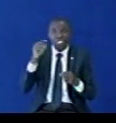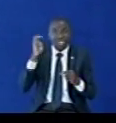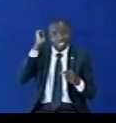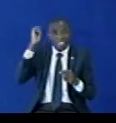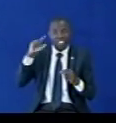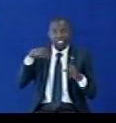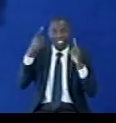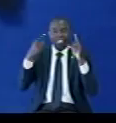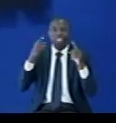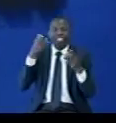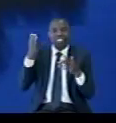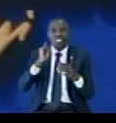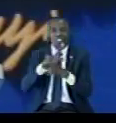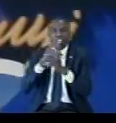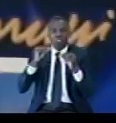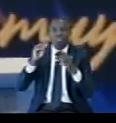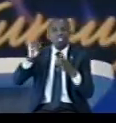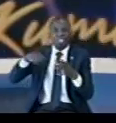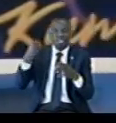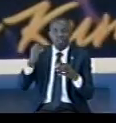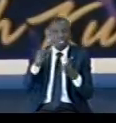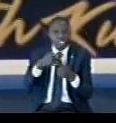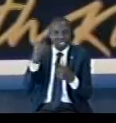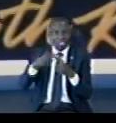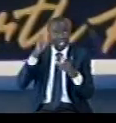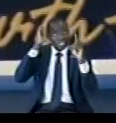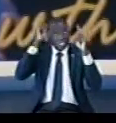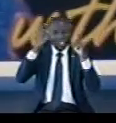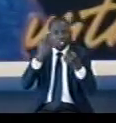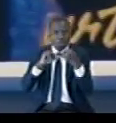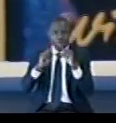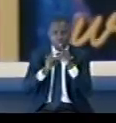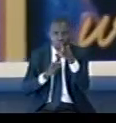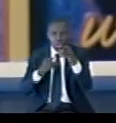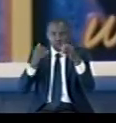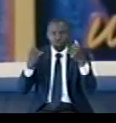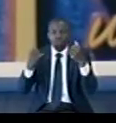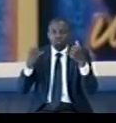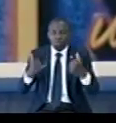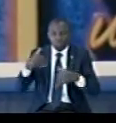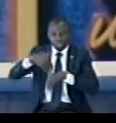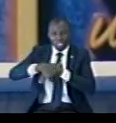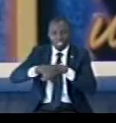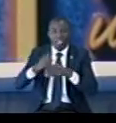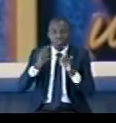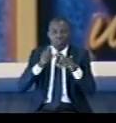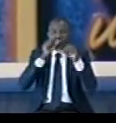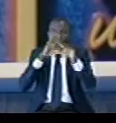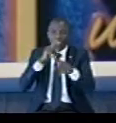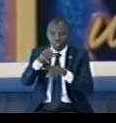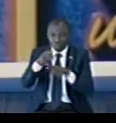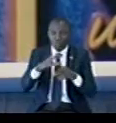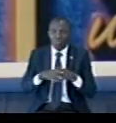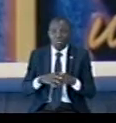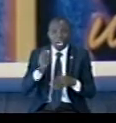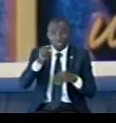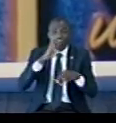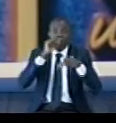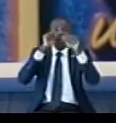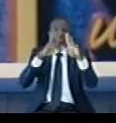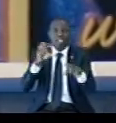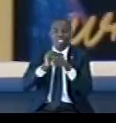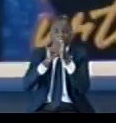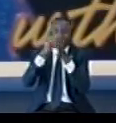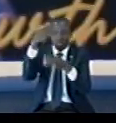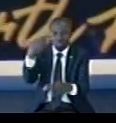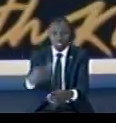none else. And he comes to you tonight to bless you. And you are blessed. Look